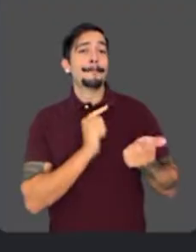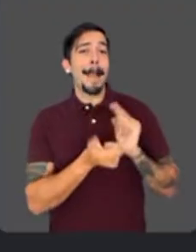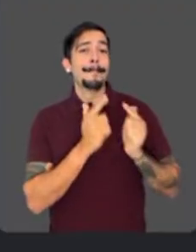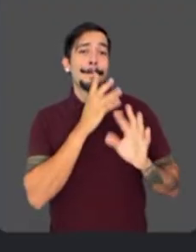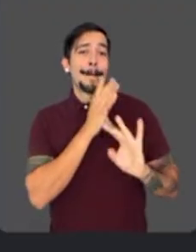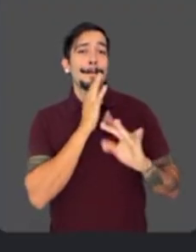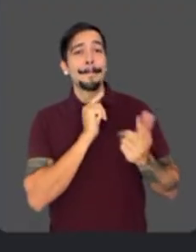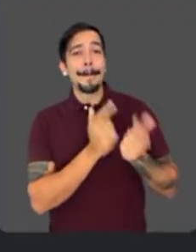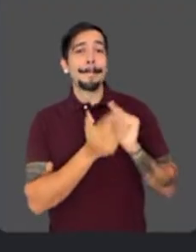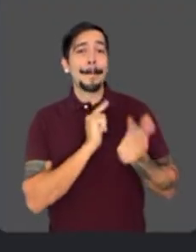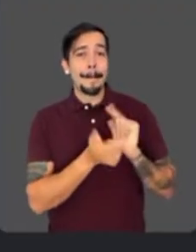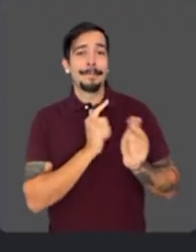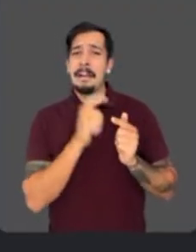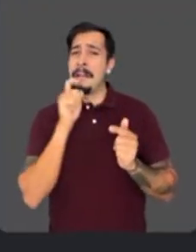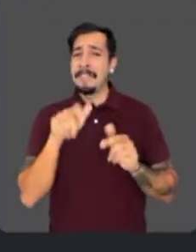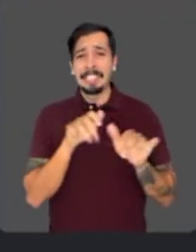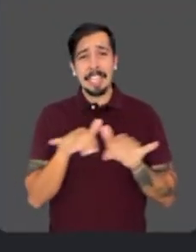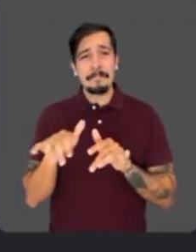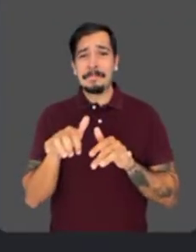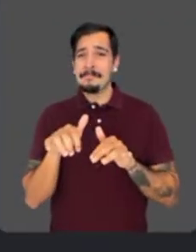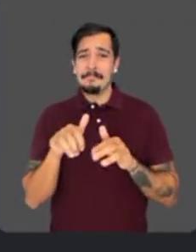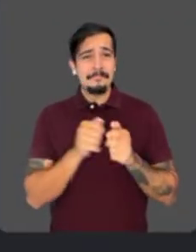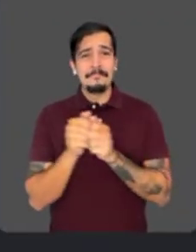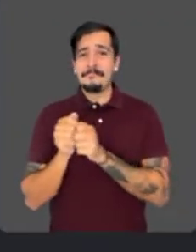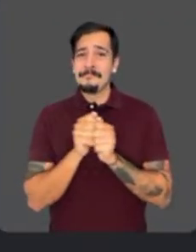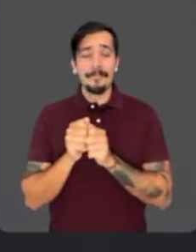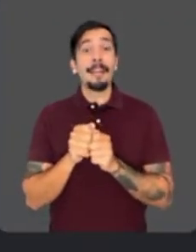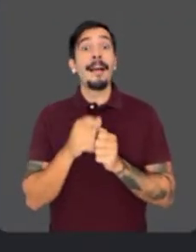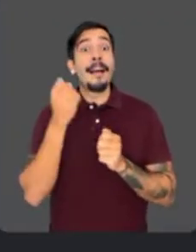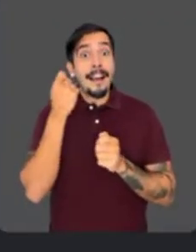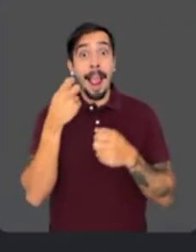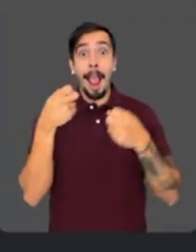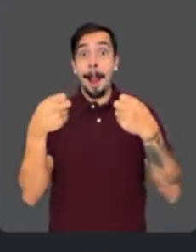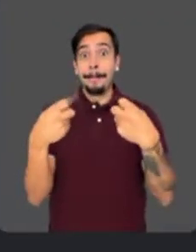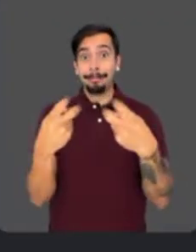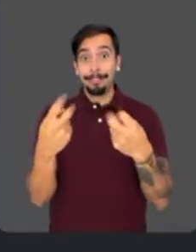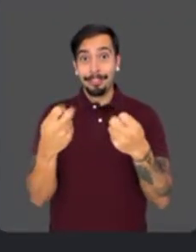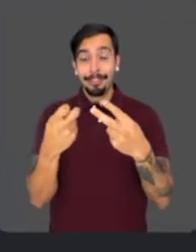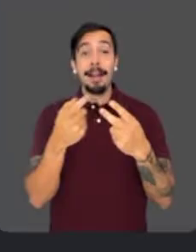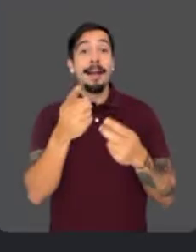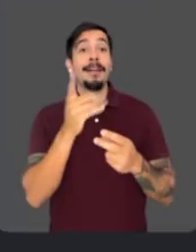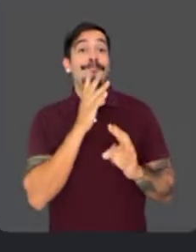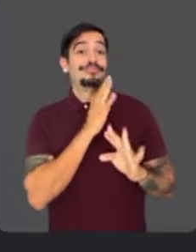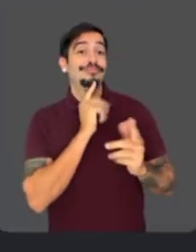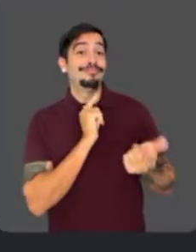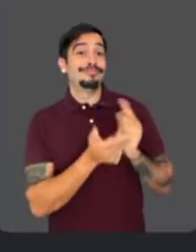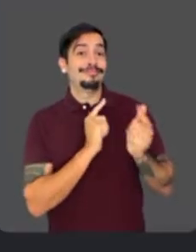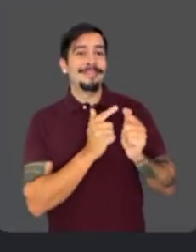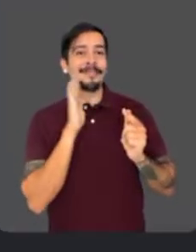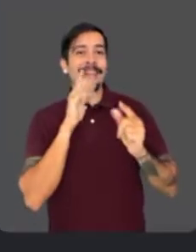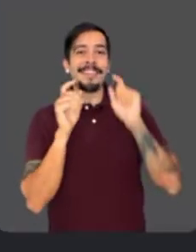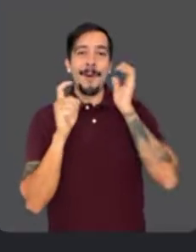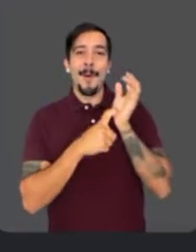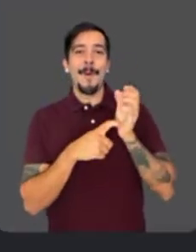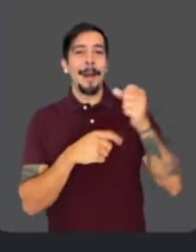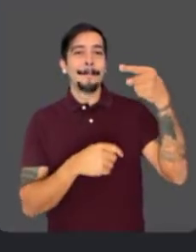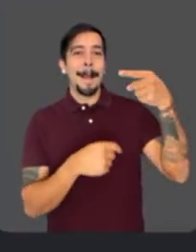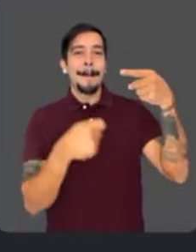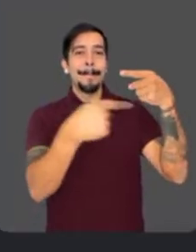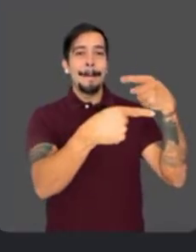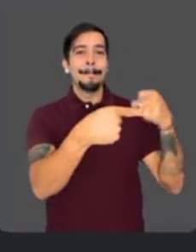back-and-forth conversation with Gemini out loud, all without typing. With captions for Gemini Live, you can read along with your